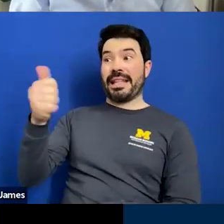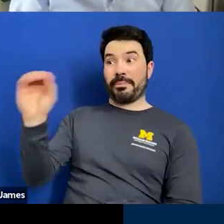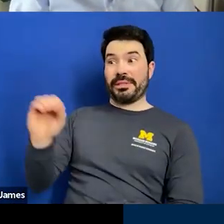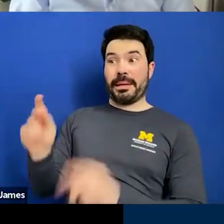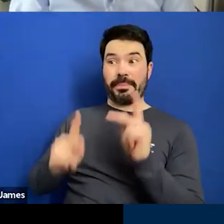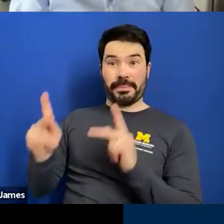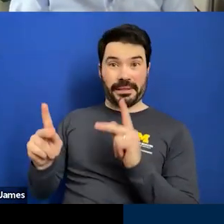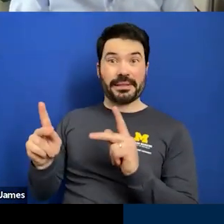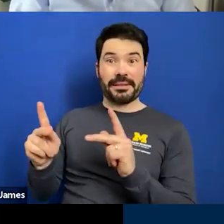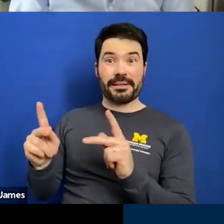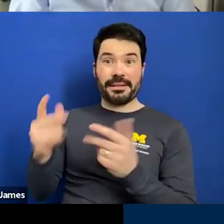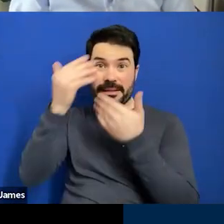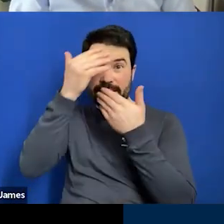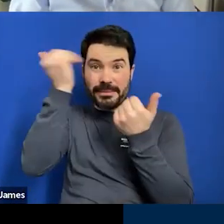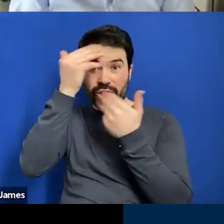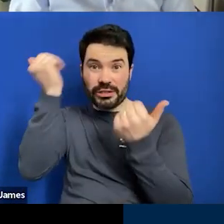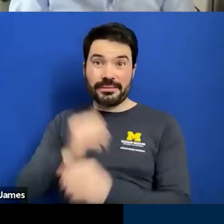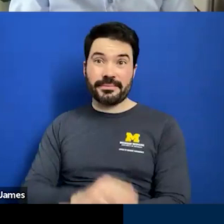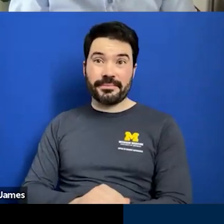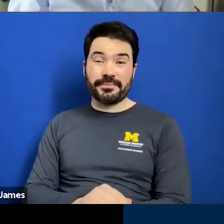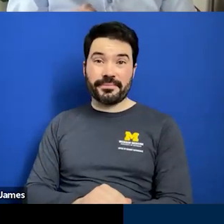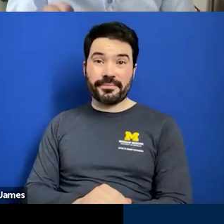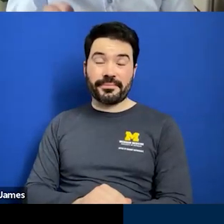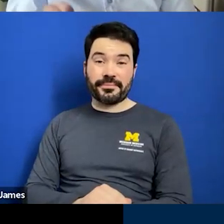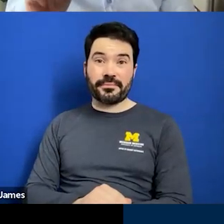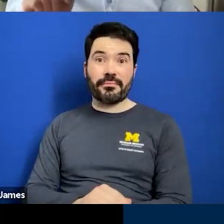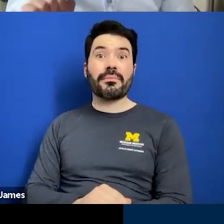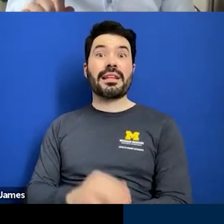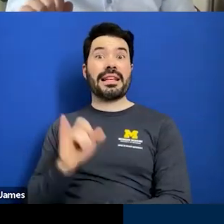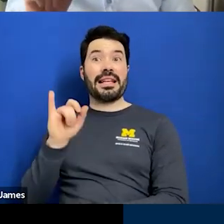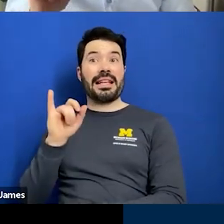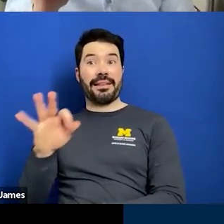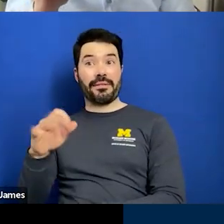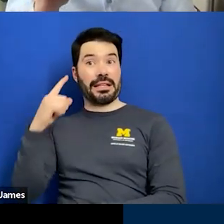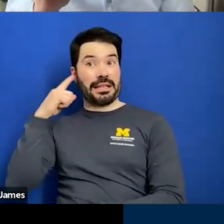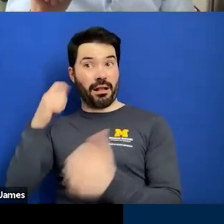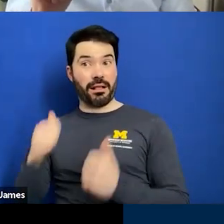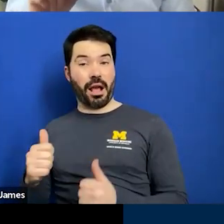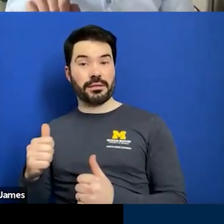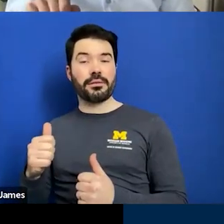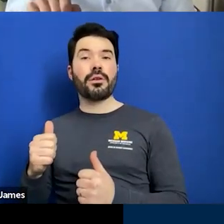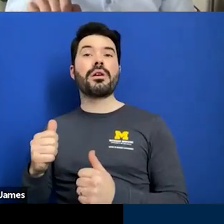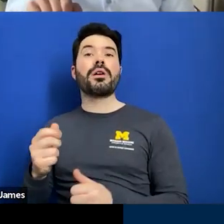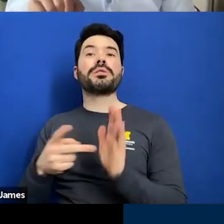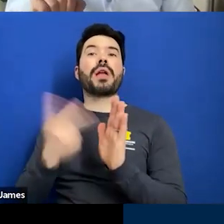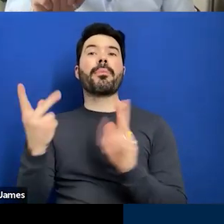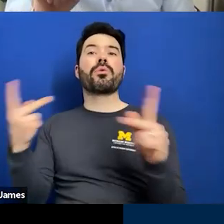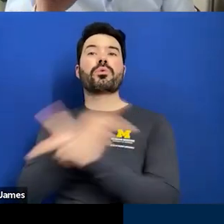people have dementia. The risk for dementia is twice as great for those with hearing